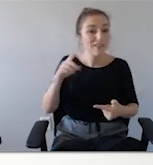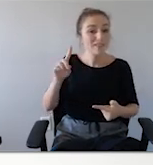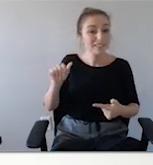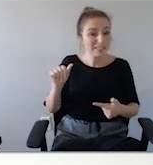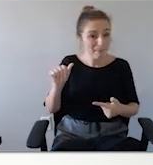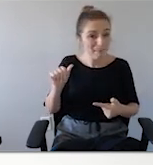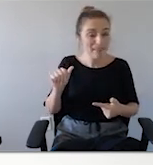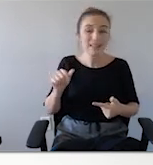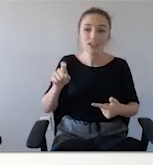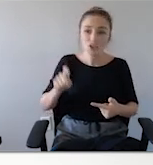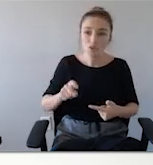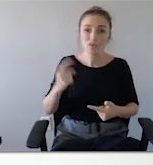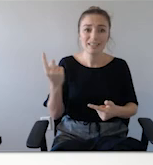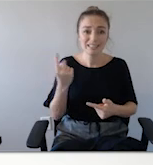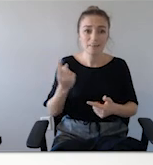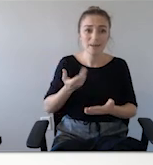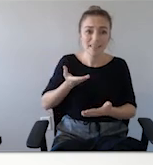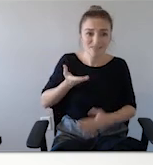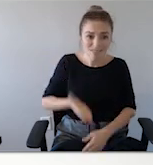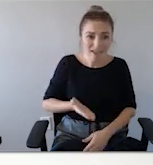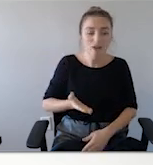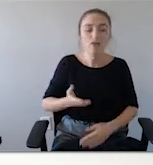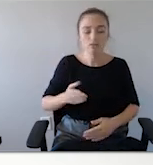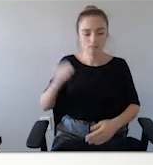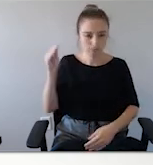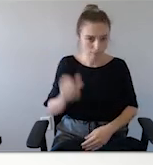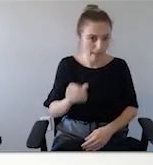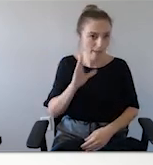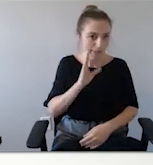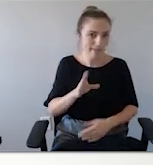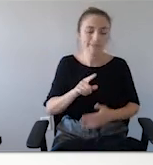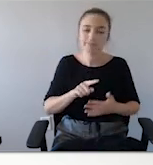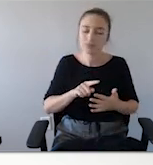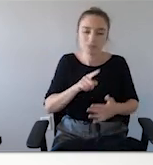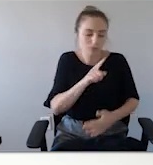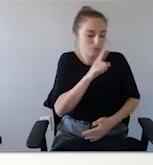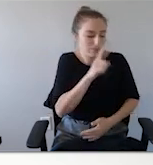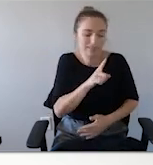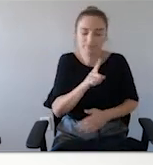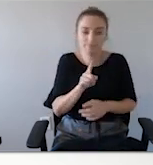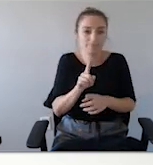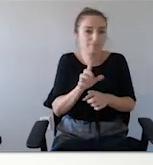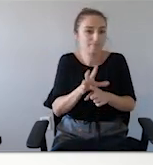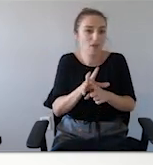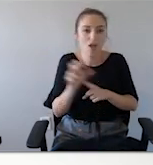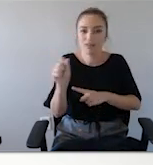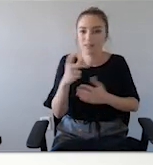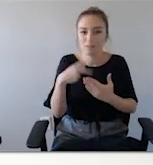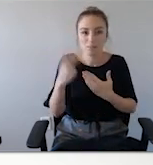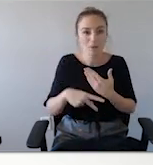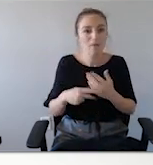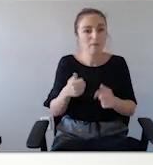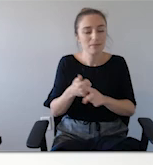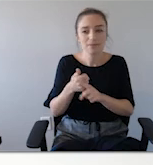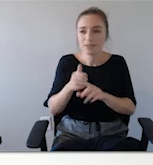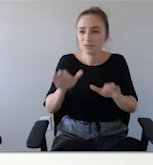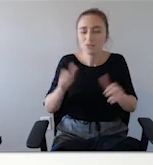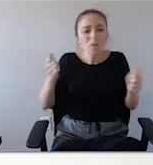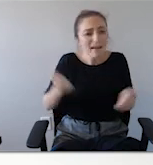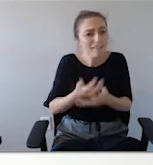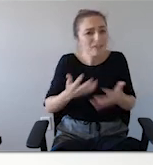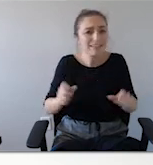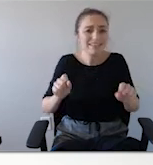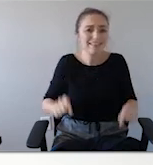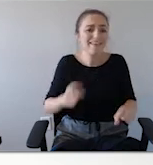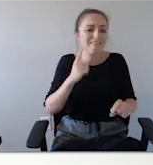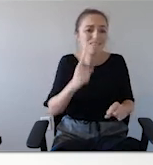really fabulous program. They do everything they can to make it easy to participate in. And like if you missed it, Lori Fahey, who